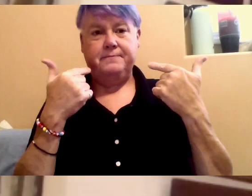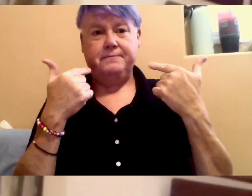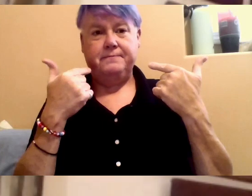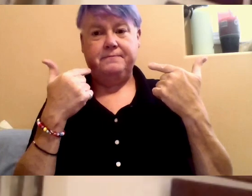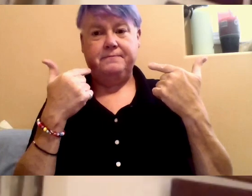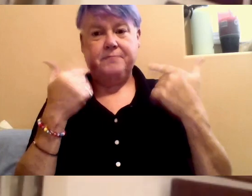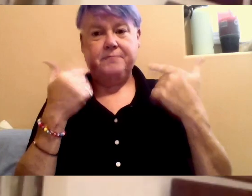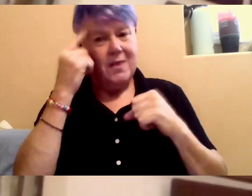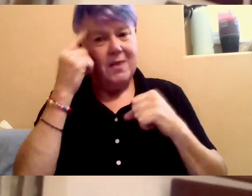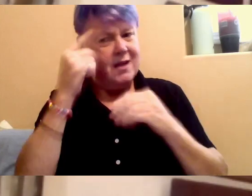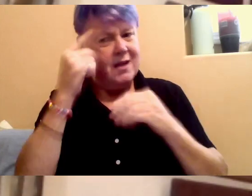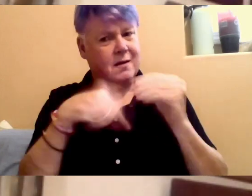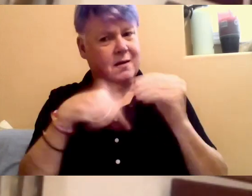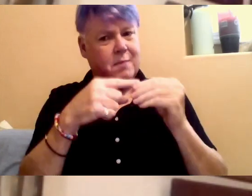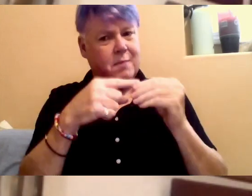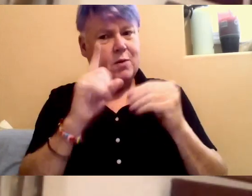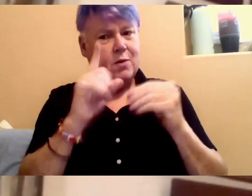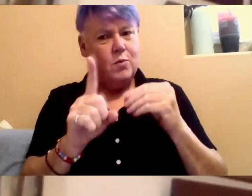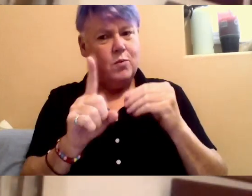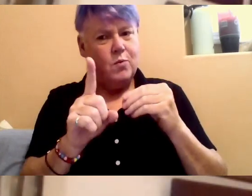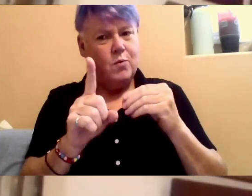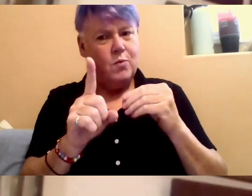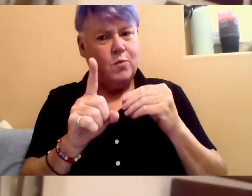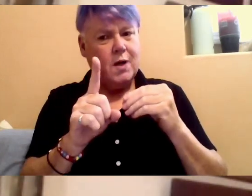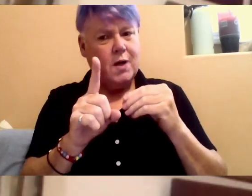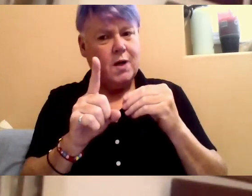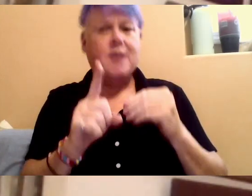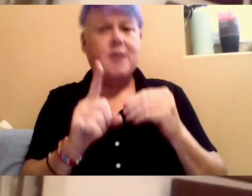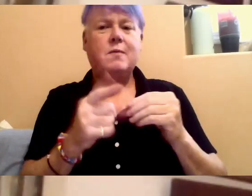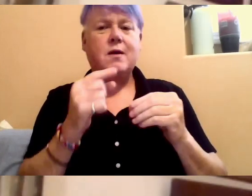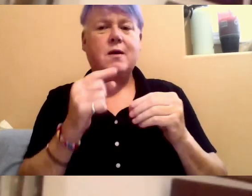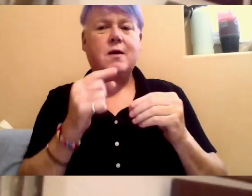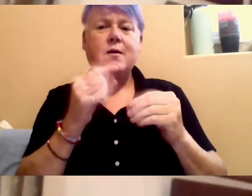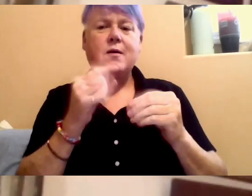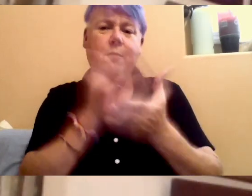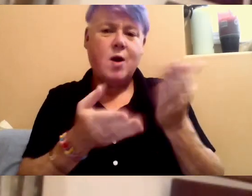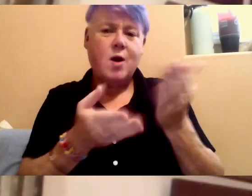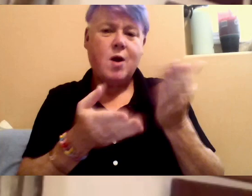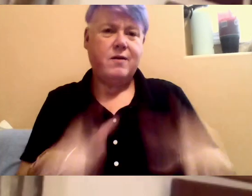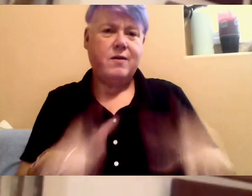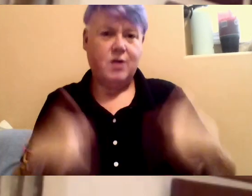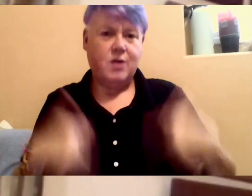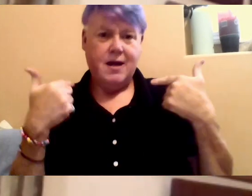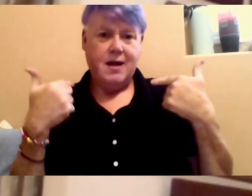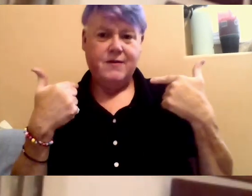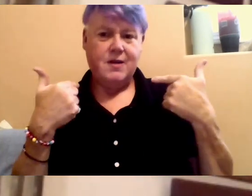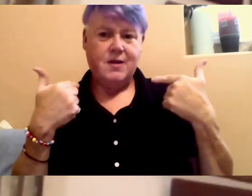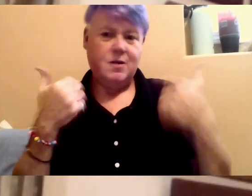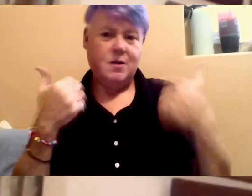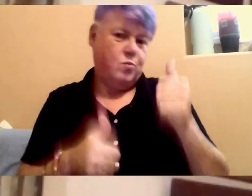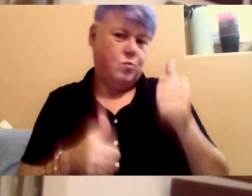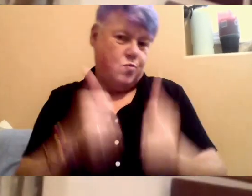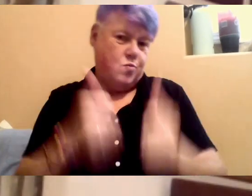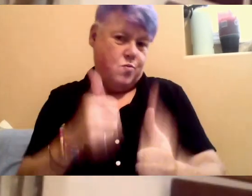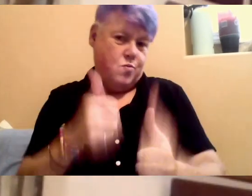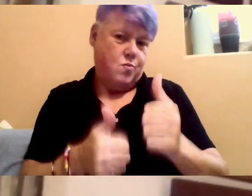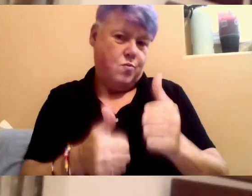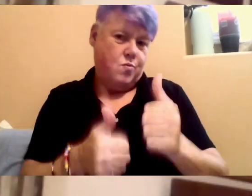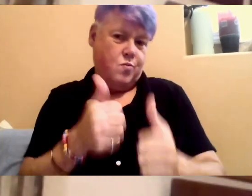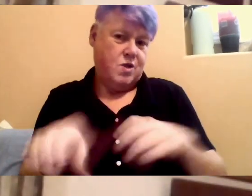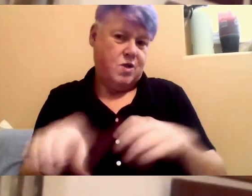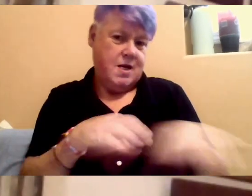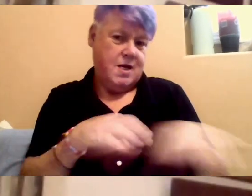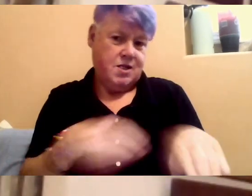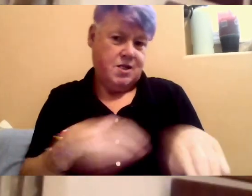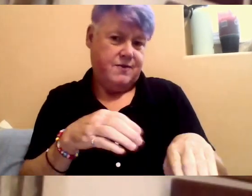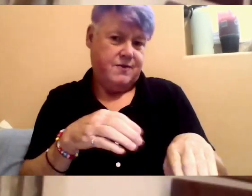thinking about one particular period in her life during which an action of hers